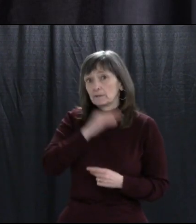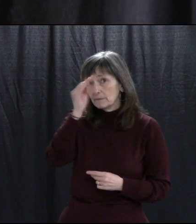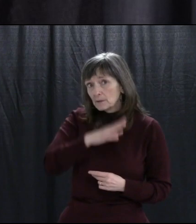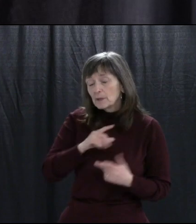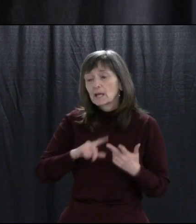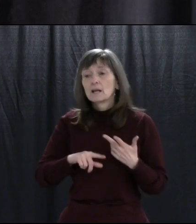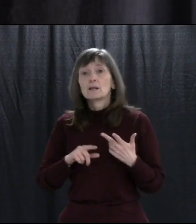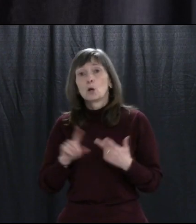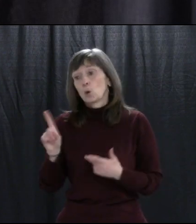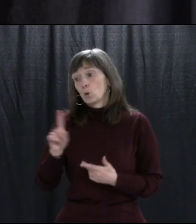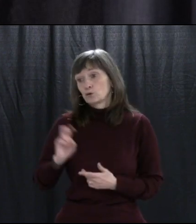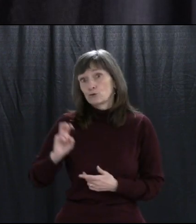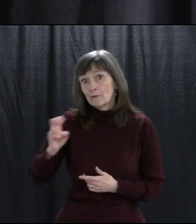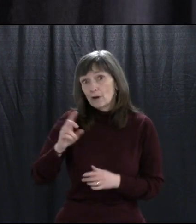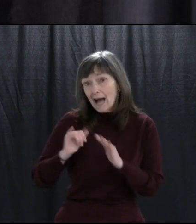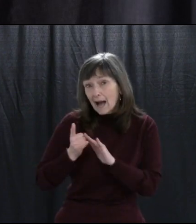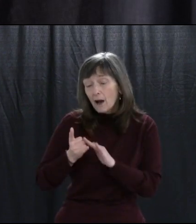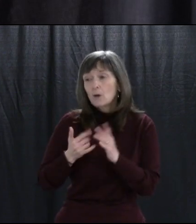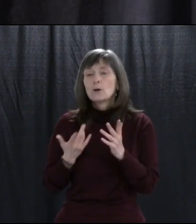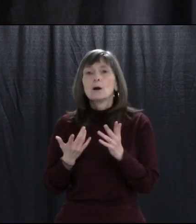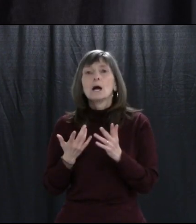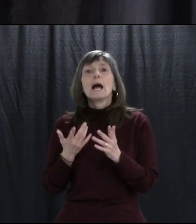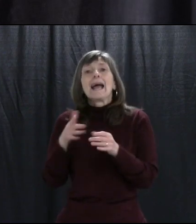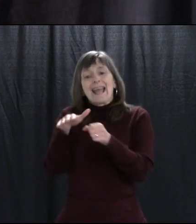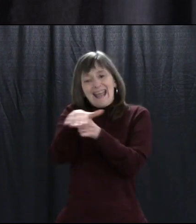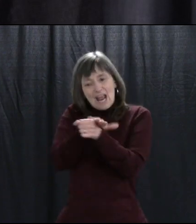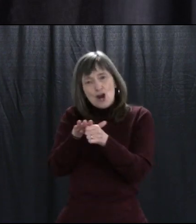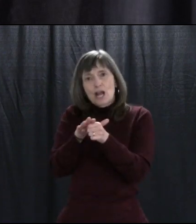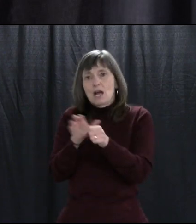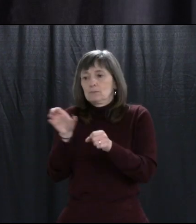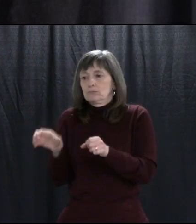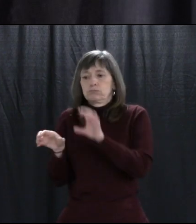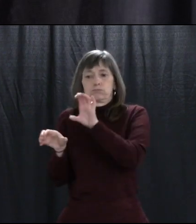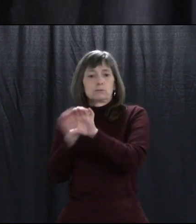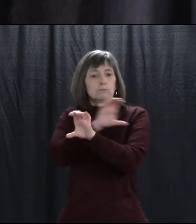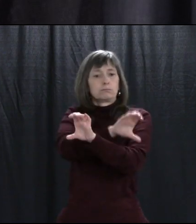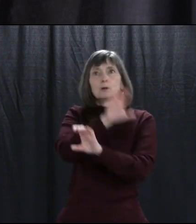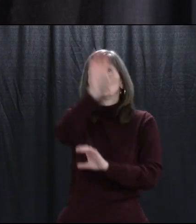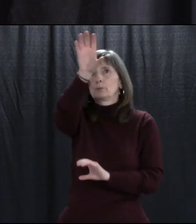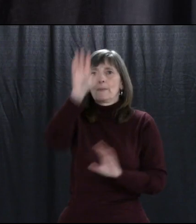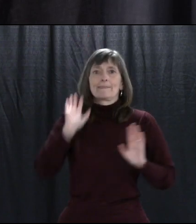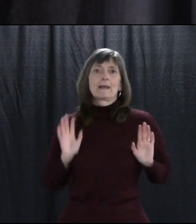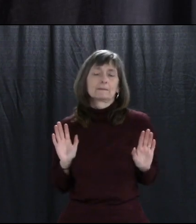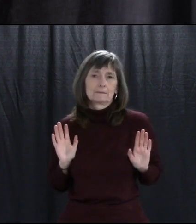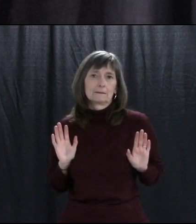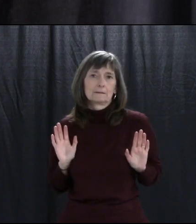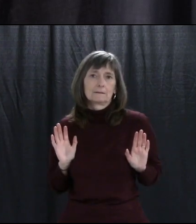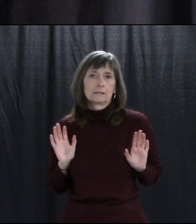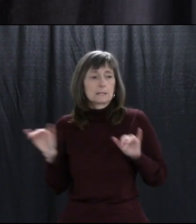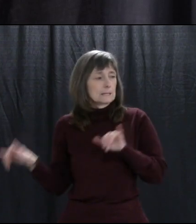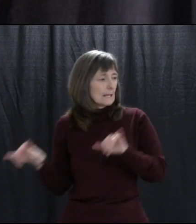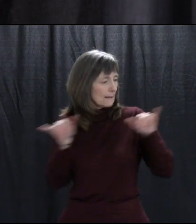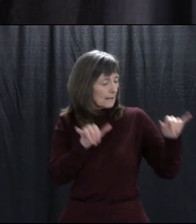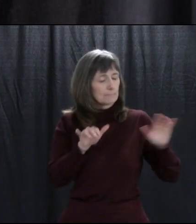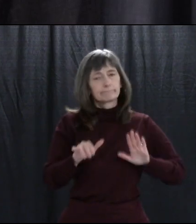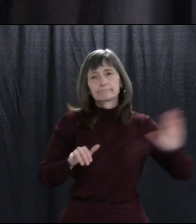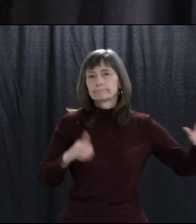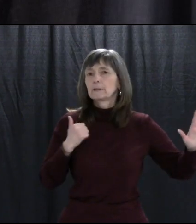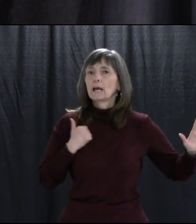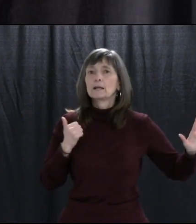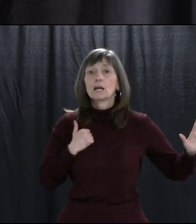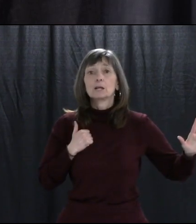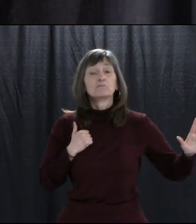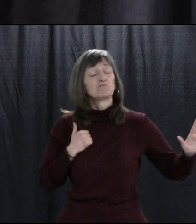by health region. That is entirely consistent with what is done elsewhere, and we are not proposing